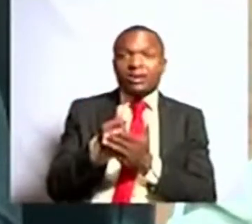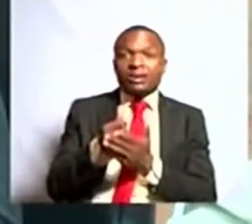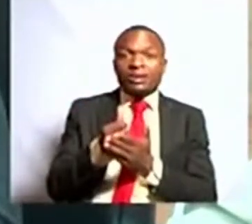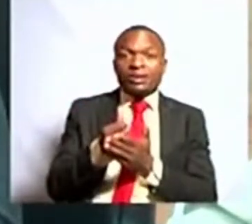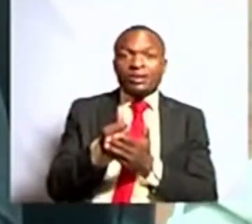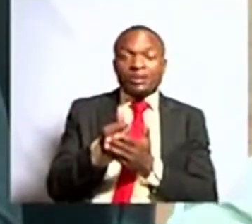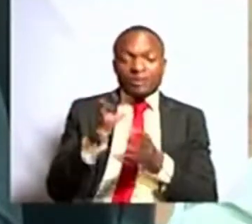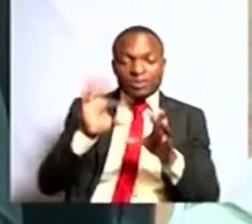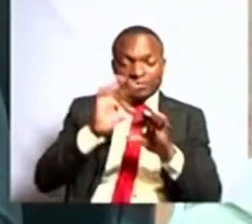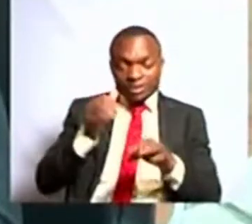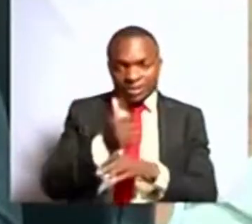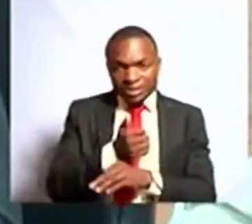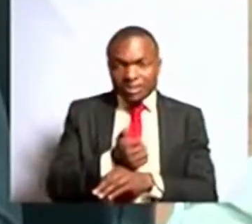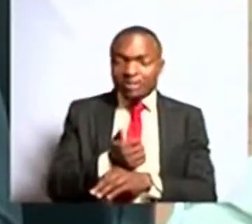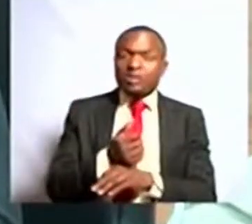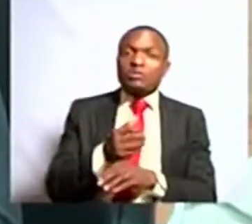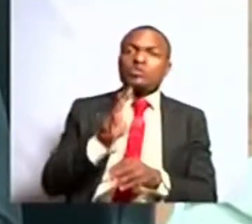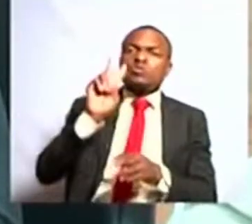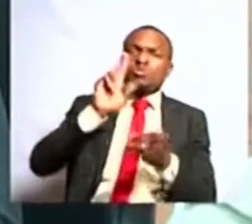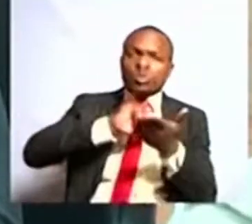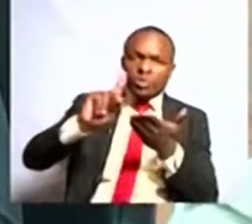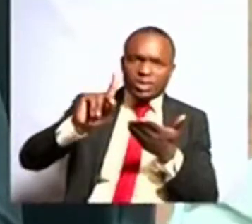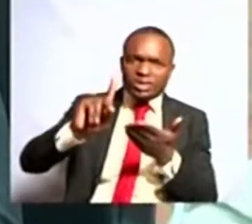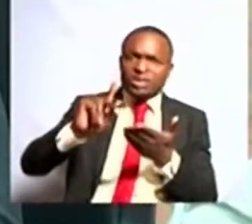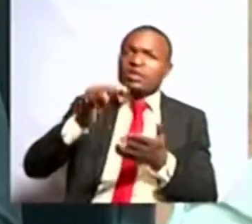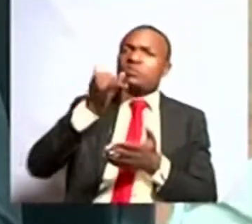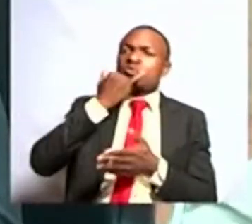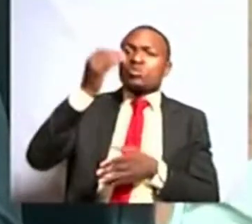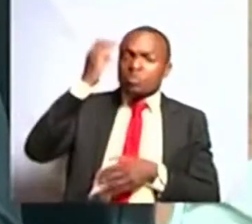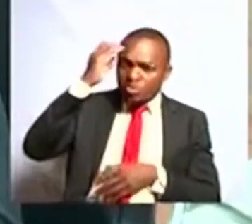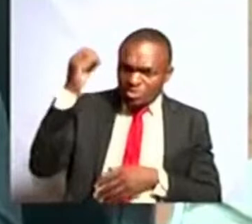wrong filing cabinet 2 weeks after the audit